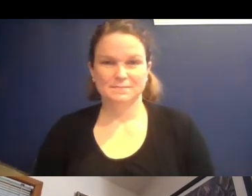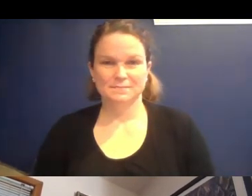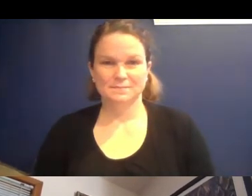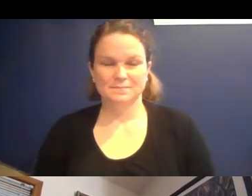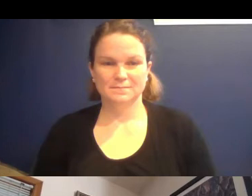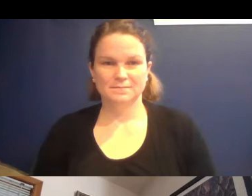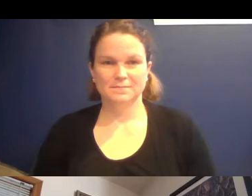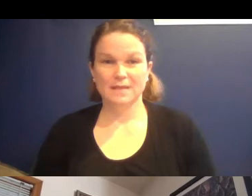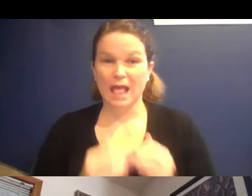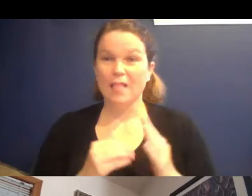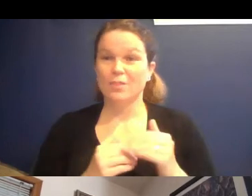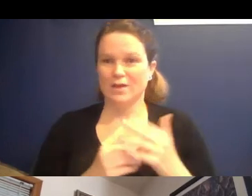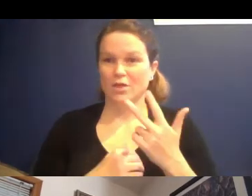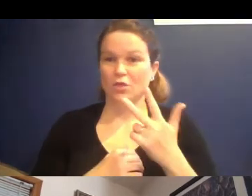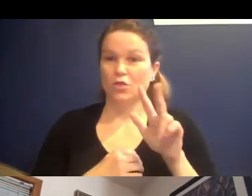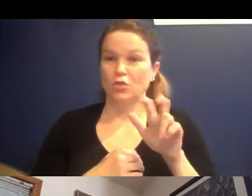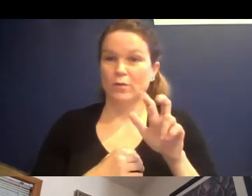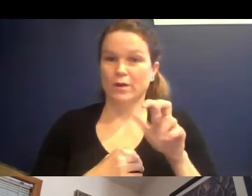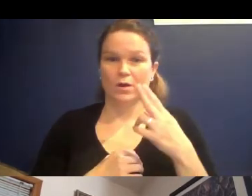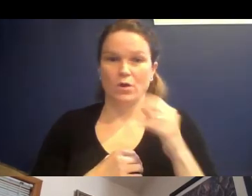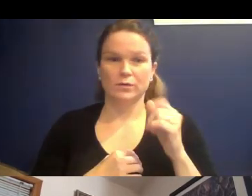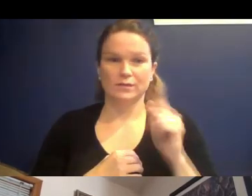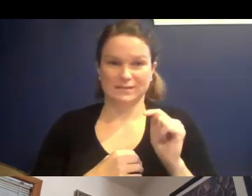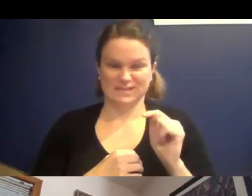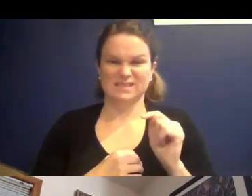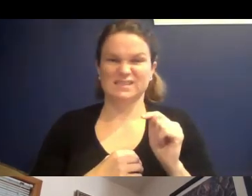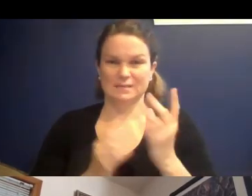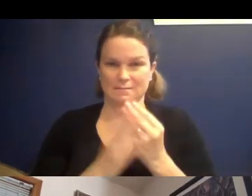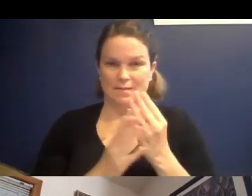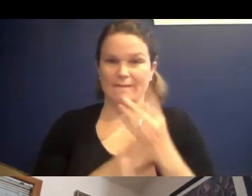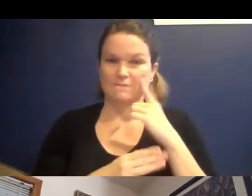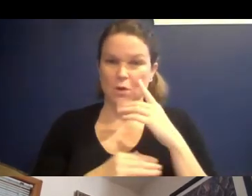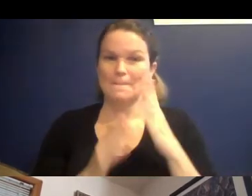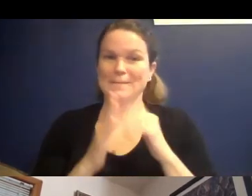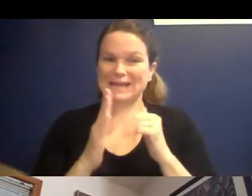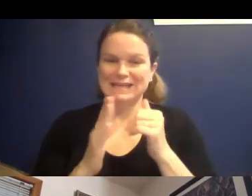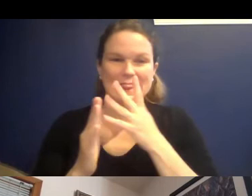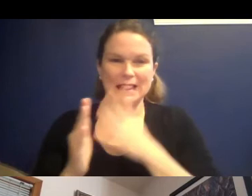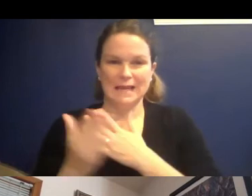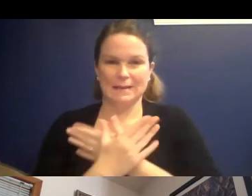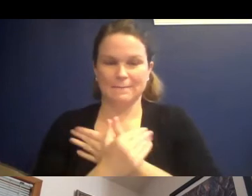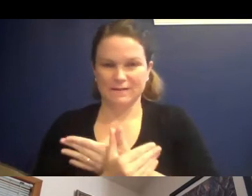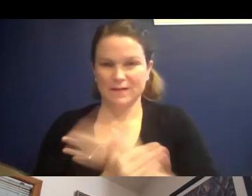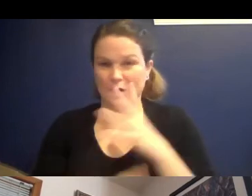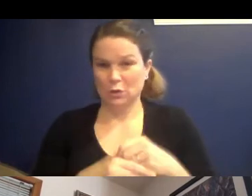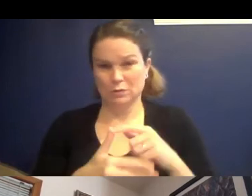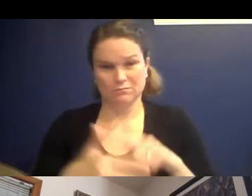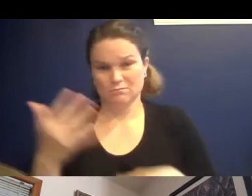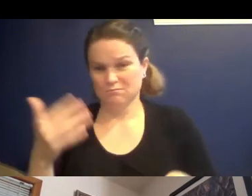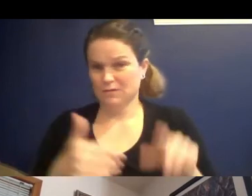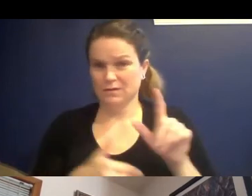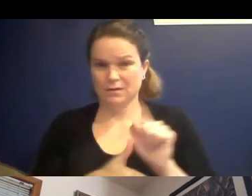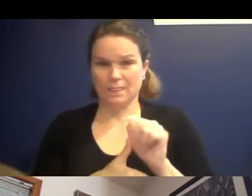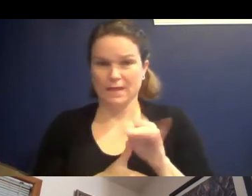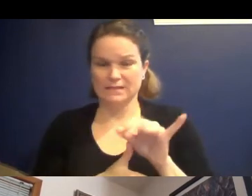There are at least 300 host plants for the painted lady butterfly, including thistle, aster, mallow, pearly everlasting,